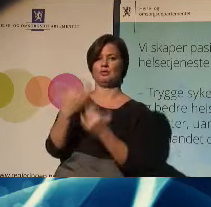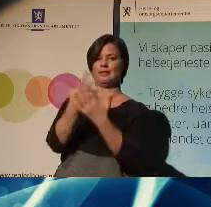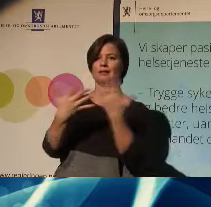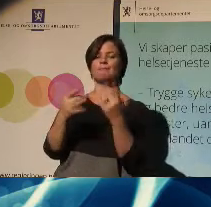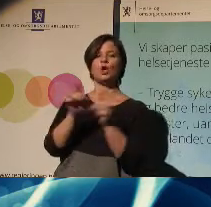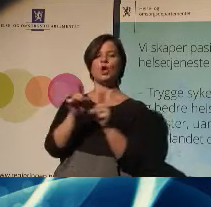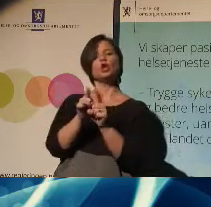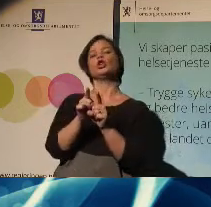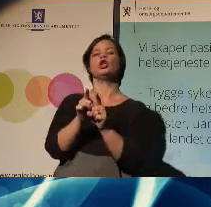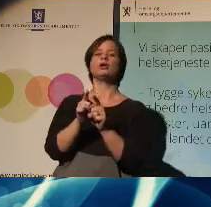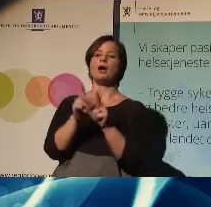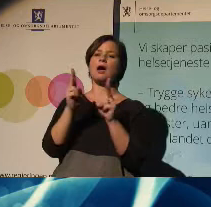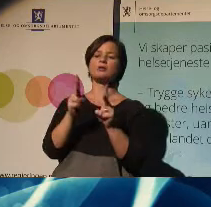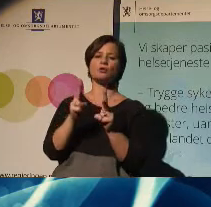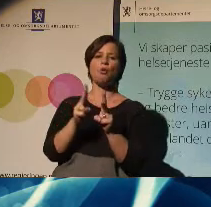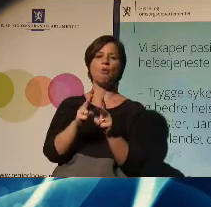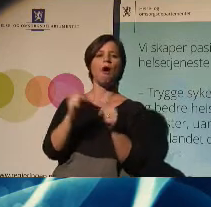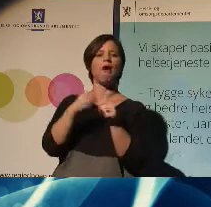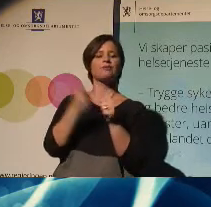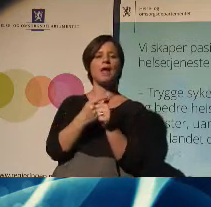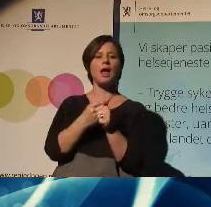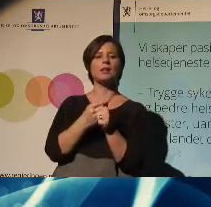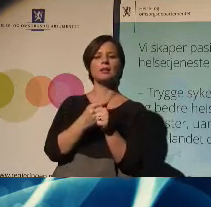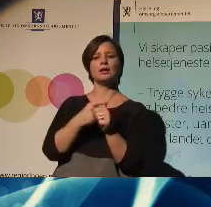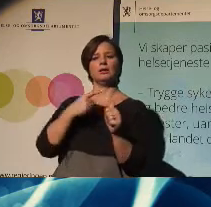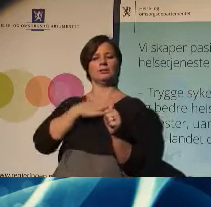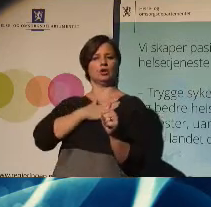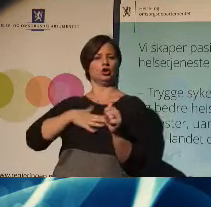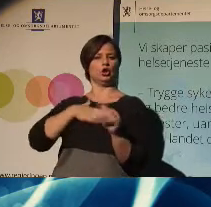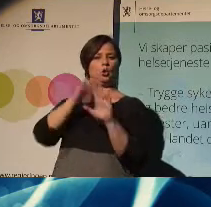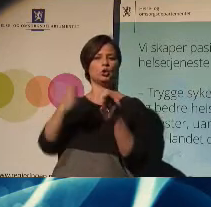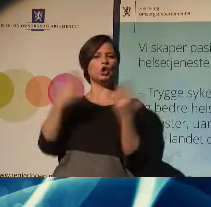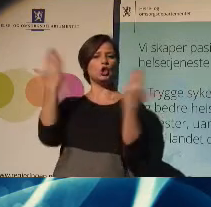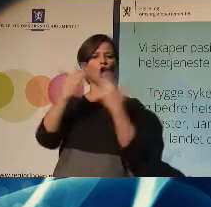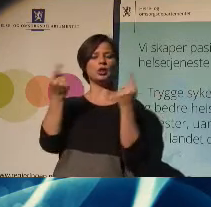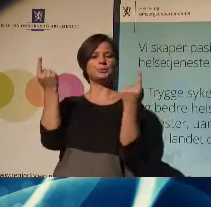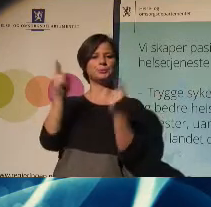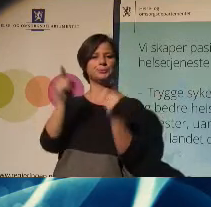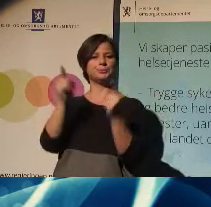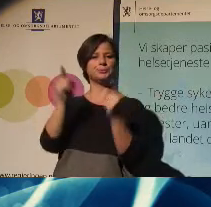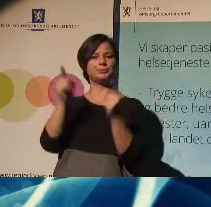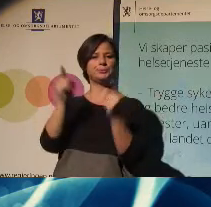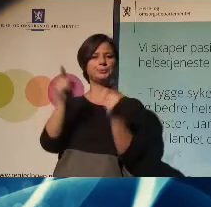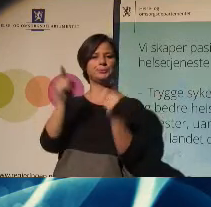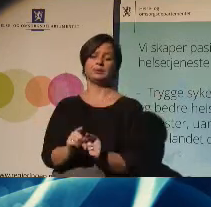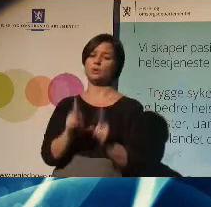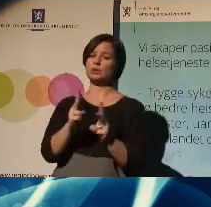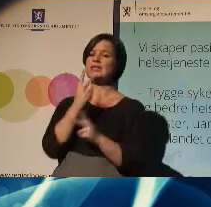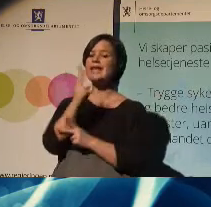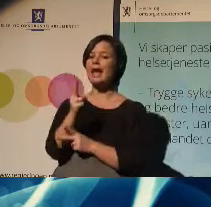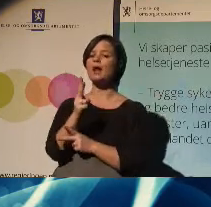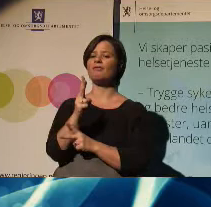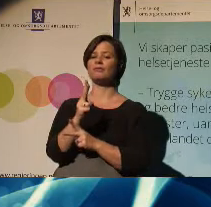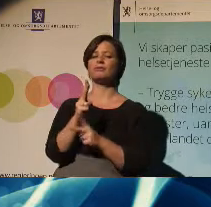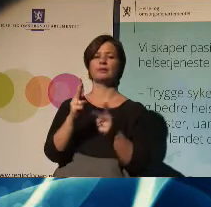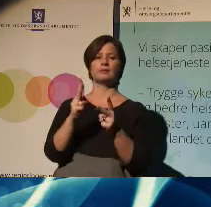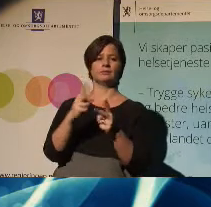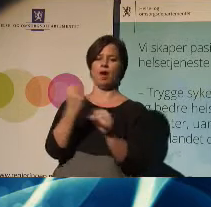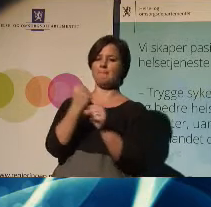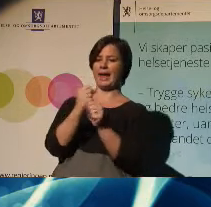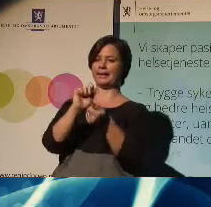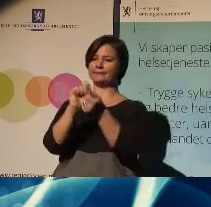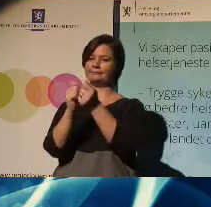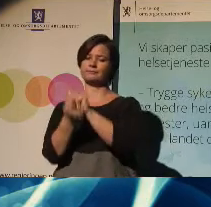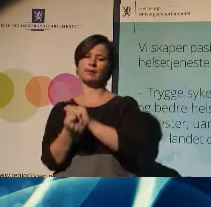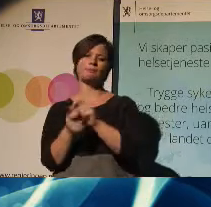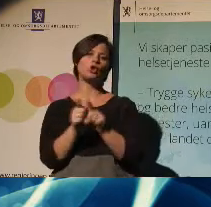down, hospital admissions are going down, and they're seeing shifts in healthcare, which I think is incredible. So it works in a